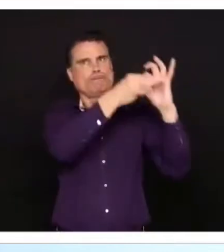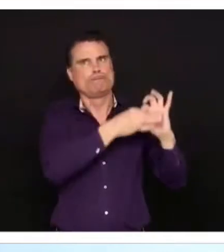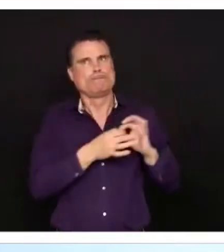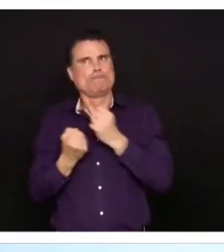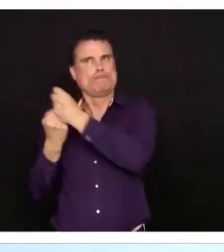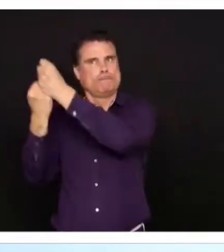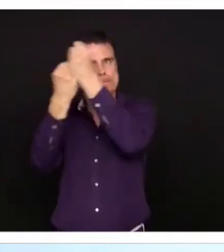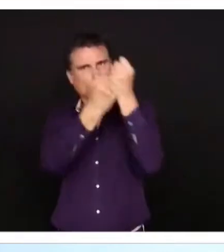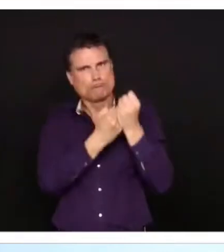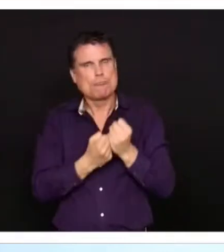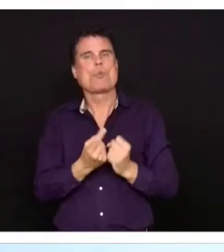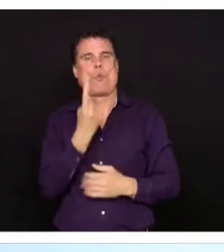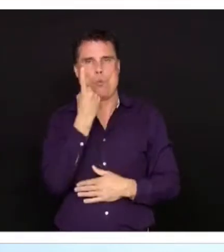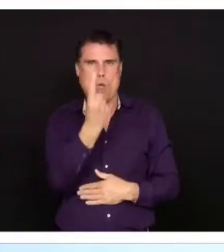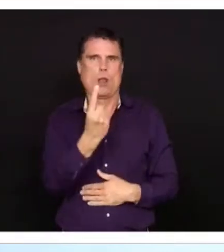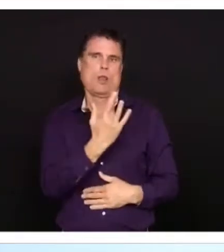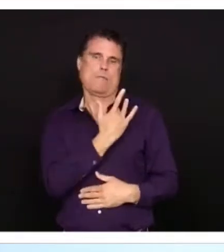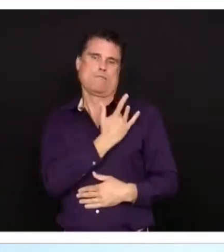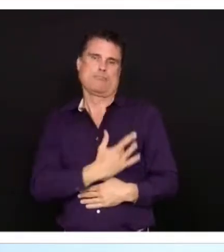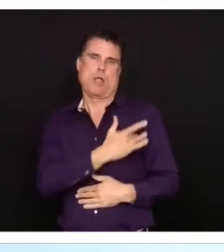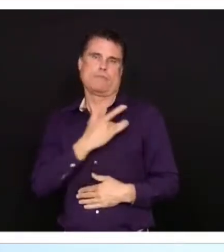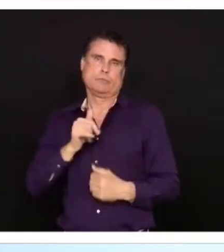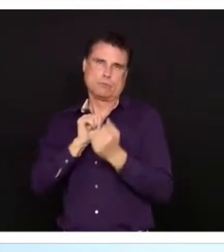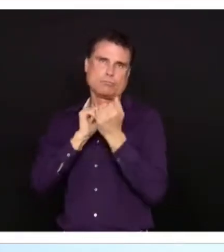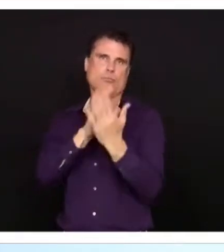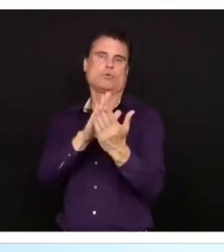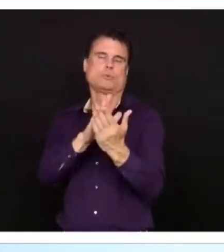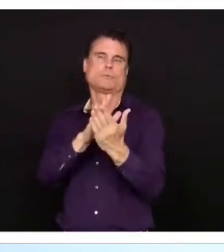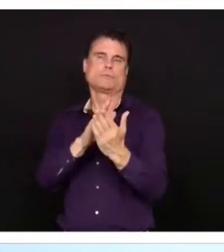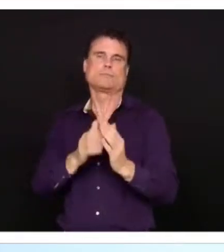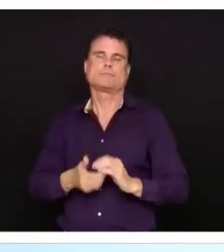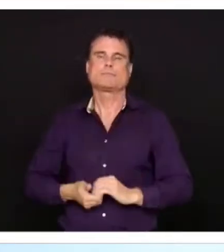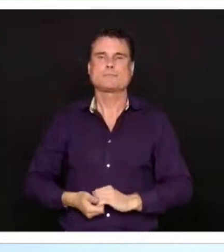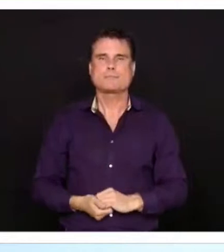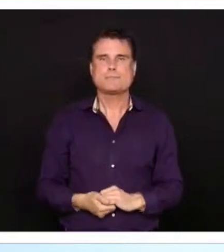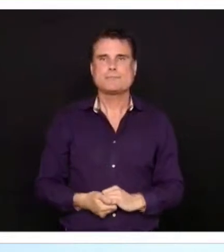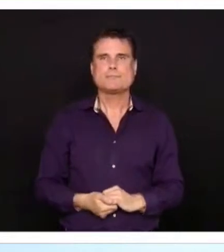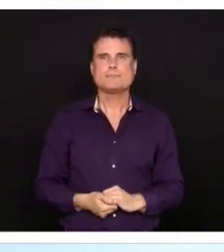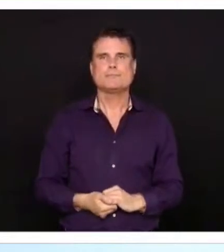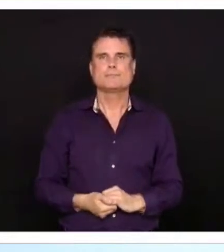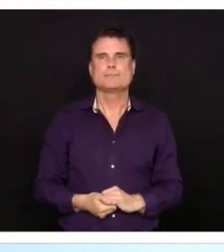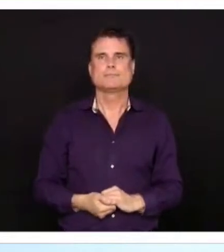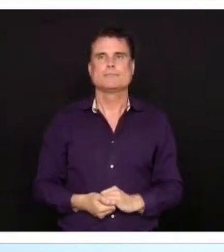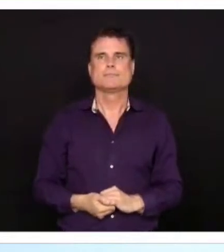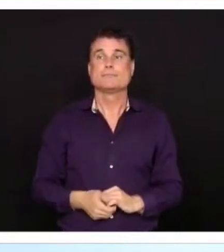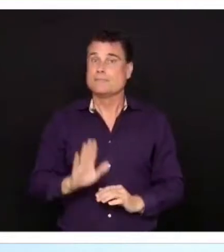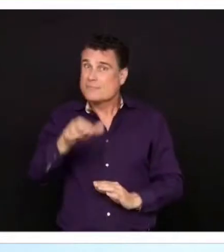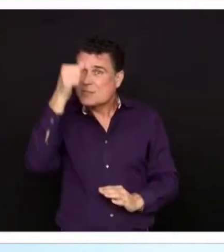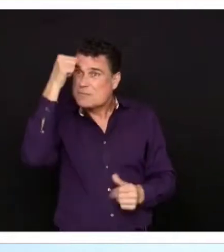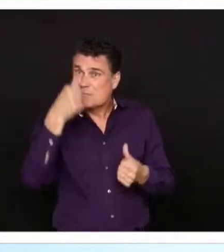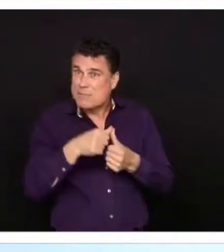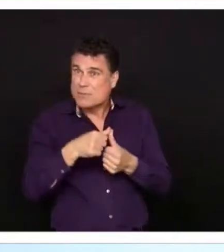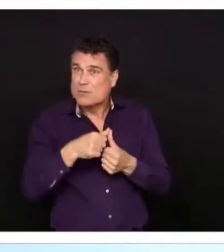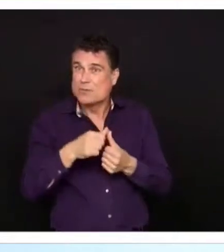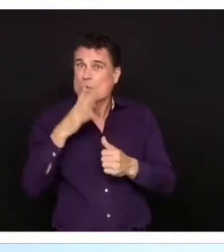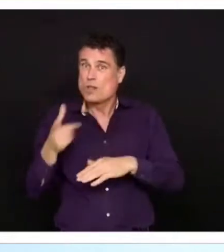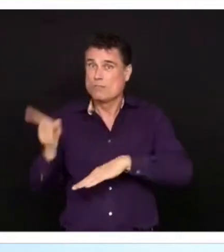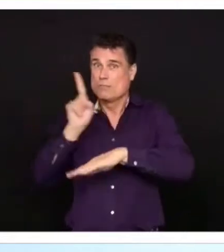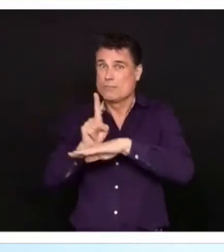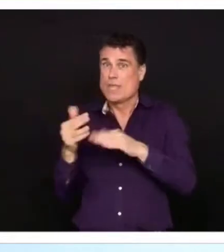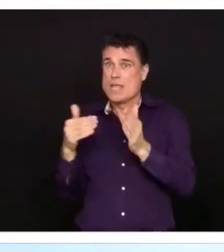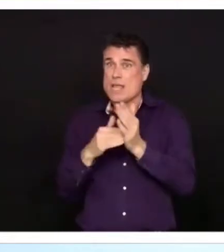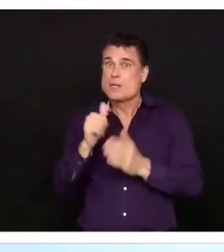giving a briefing here tomorrow at noon, just so that you remember, and we'll be happy to take more questions